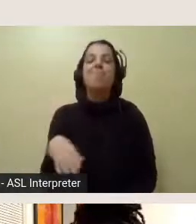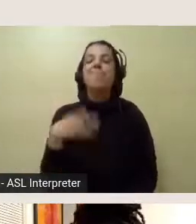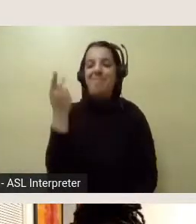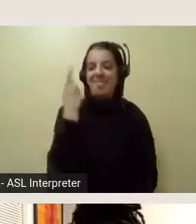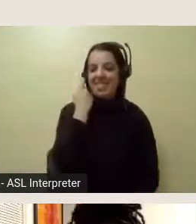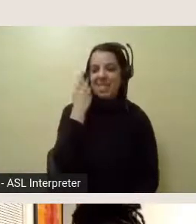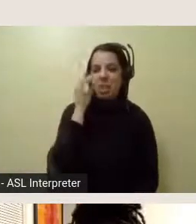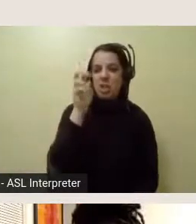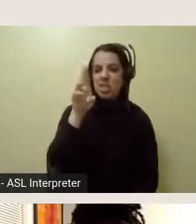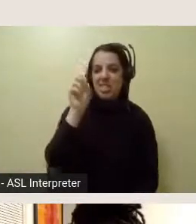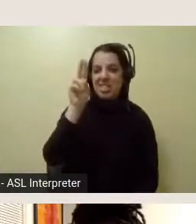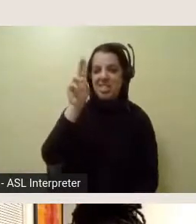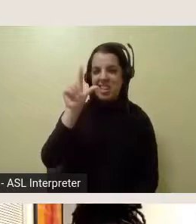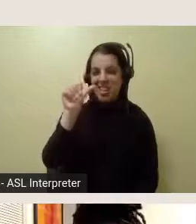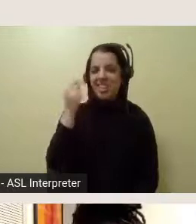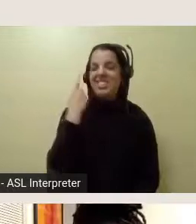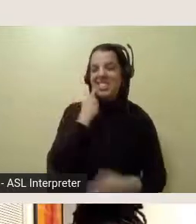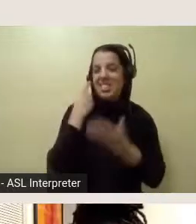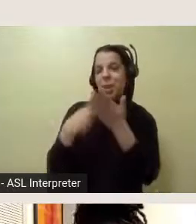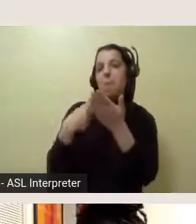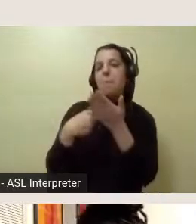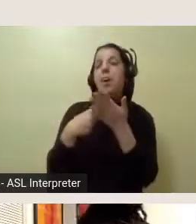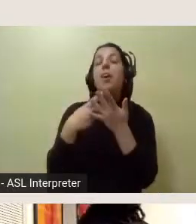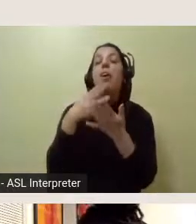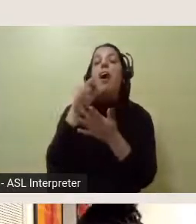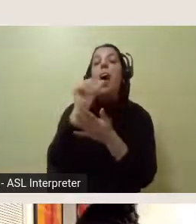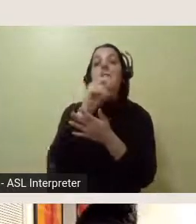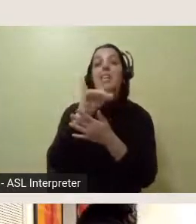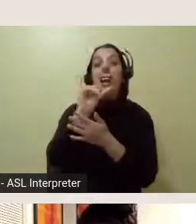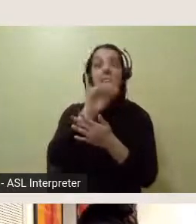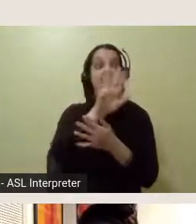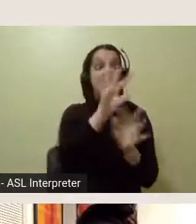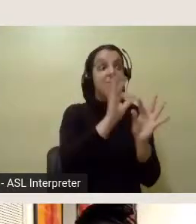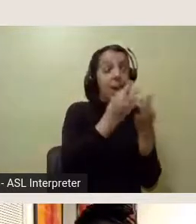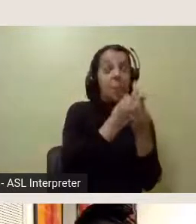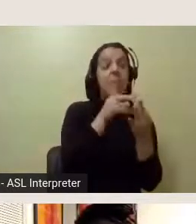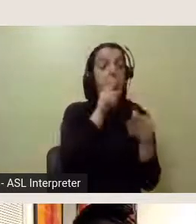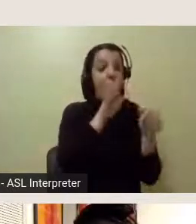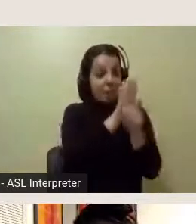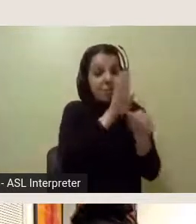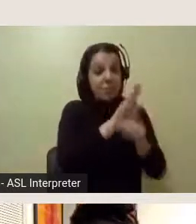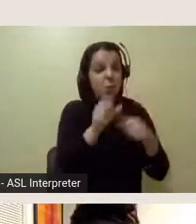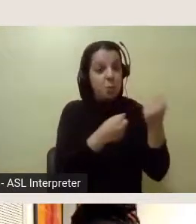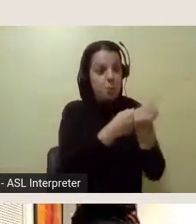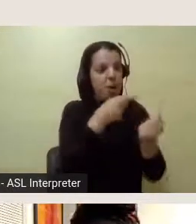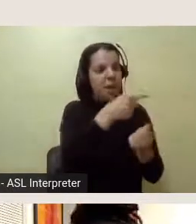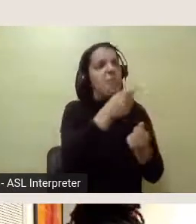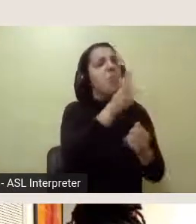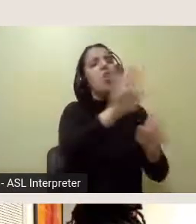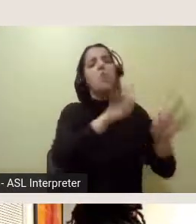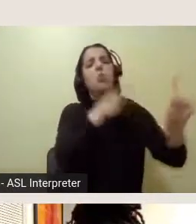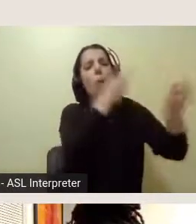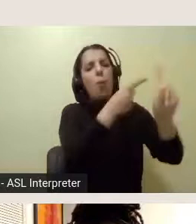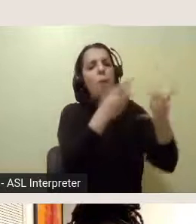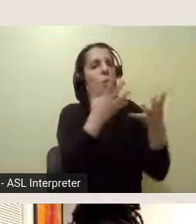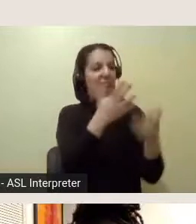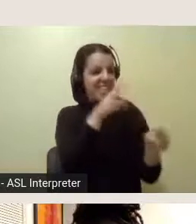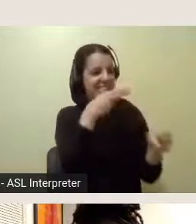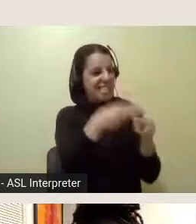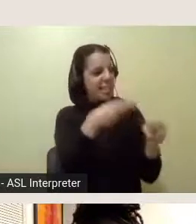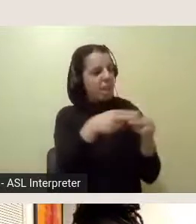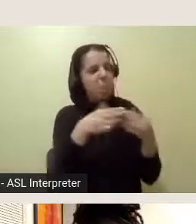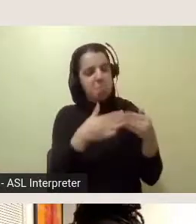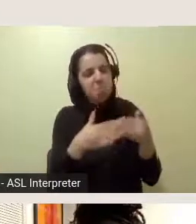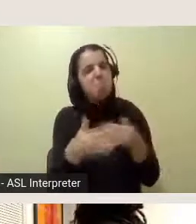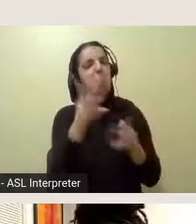activists that were present really just wanted his name to be known, and to think that, like, you know, I mean, what are we left with? You know what I mean? It's